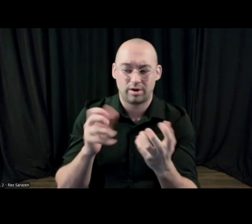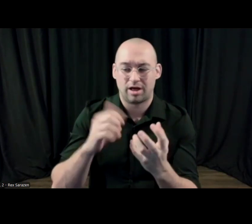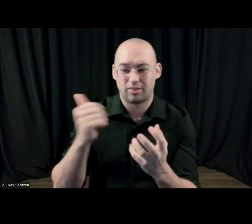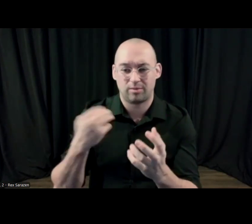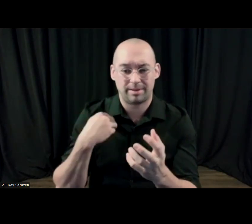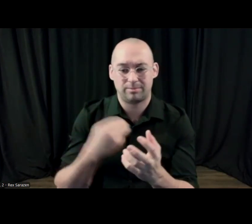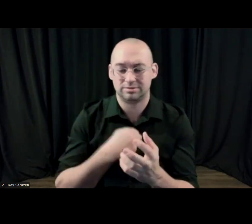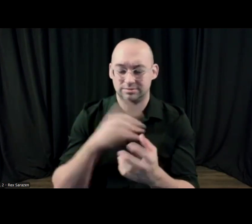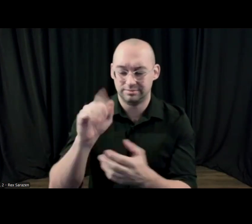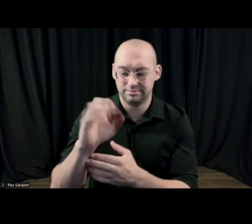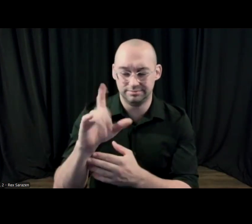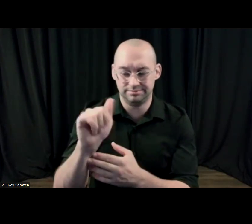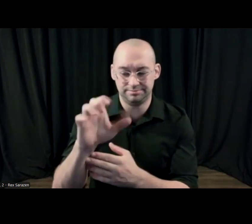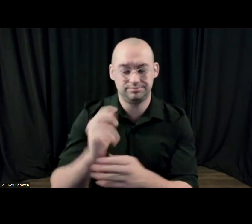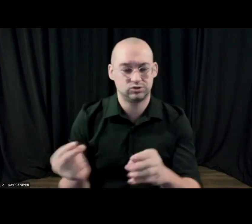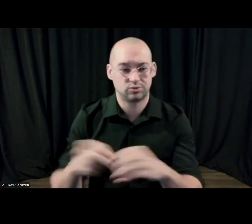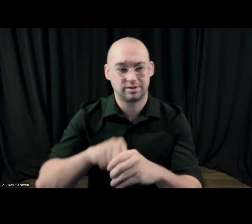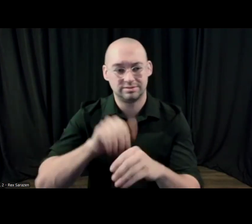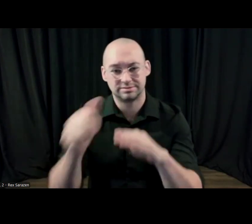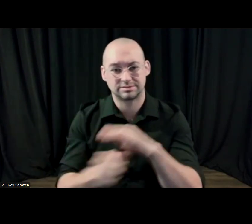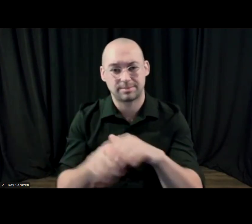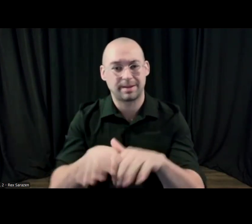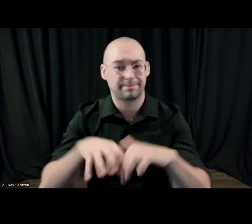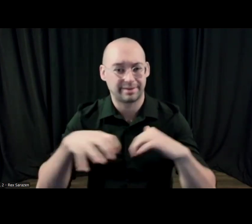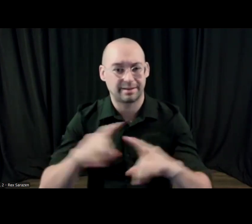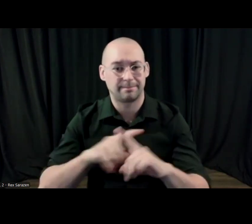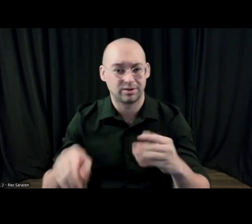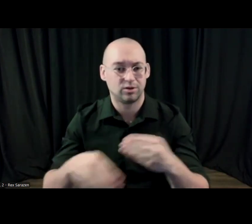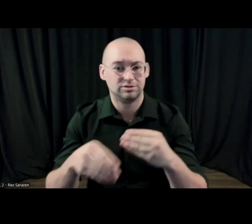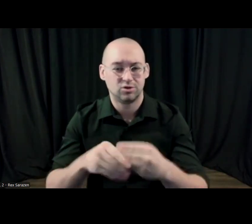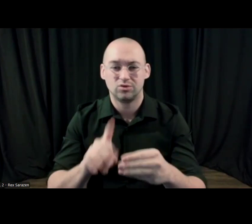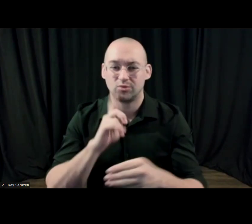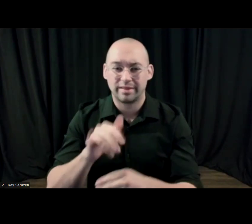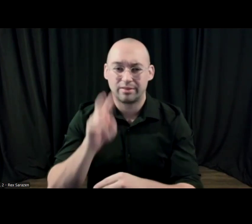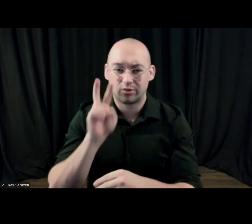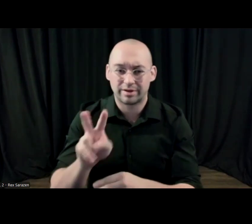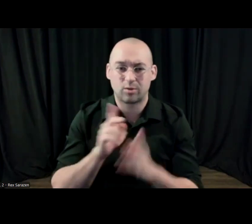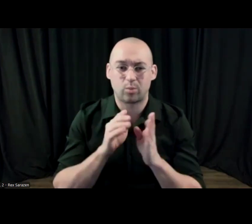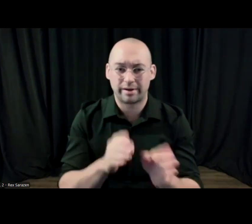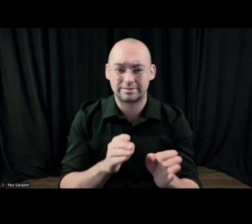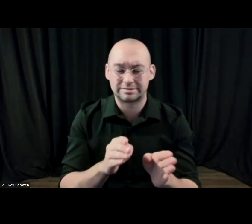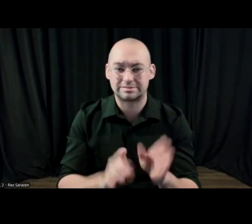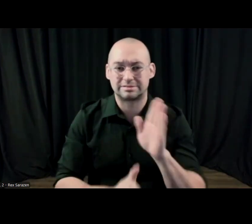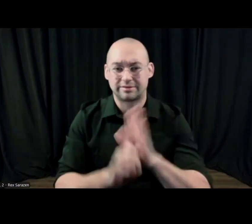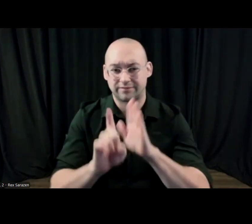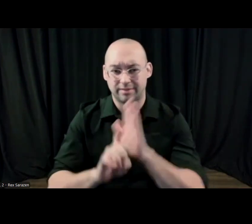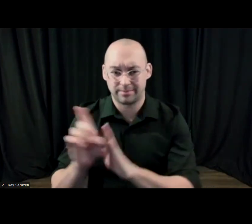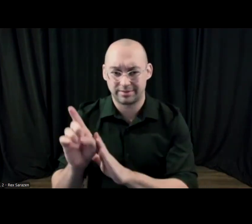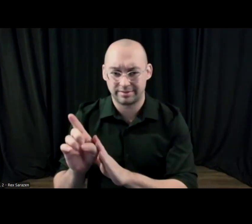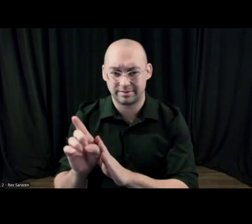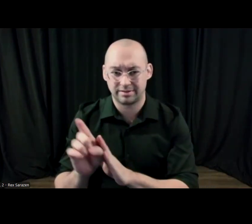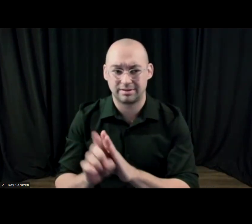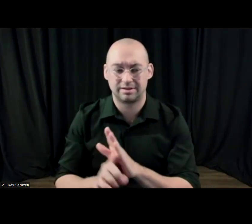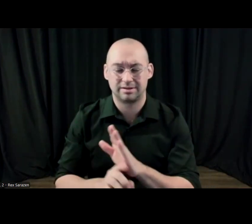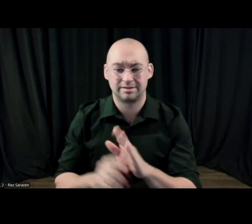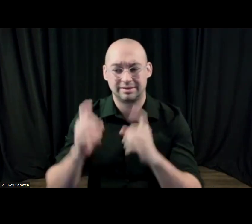DACLAC to join the subcommittee, but also that, you know, we really are looking at ways to develop and give